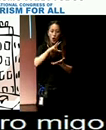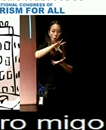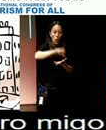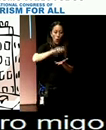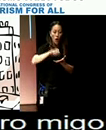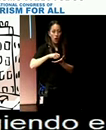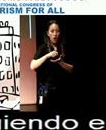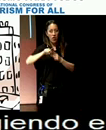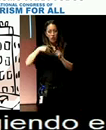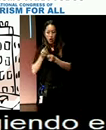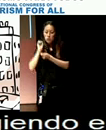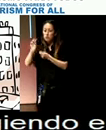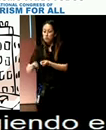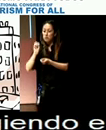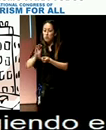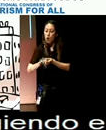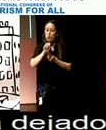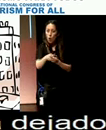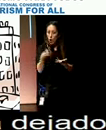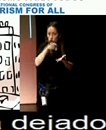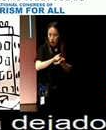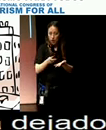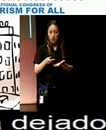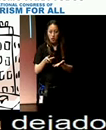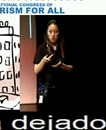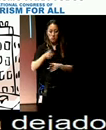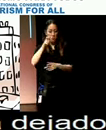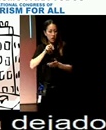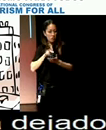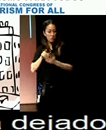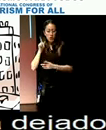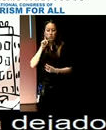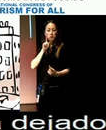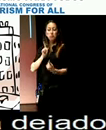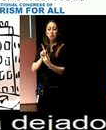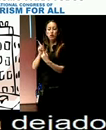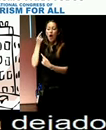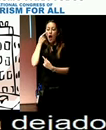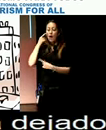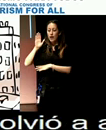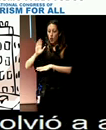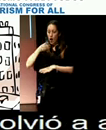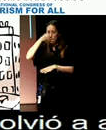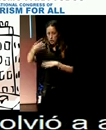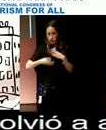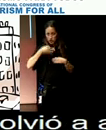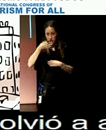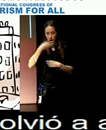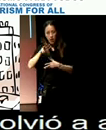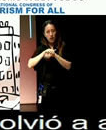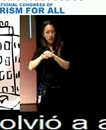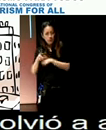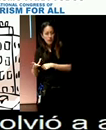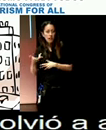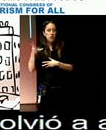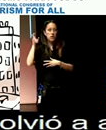and he would throw them into the sea. The walker approached the man to greet him. "Good afternoon,